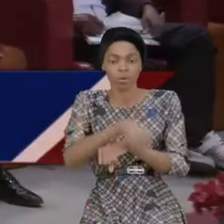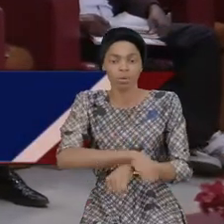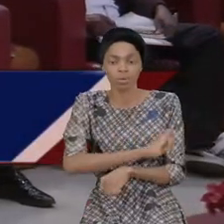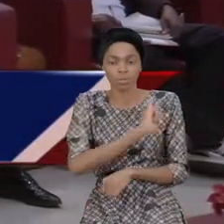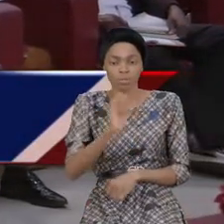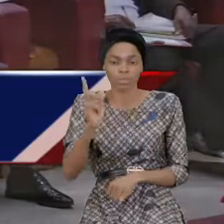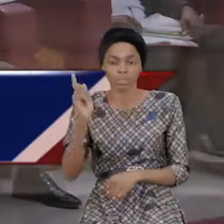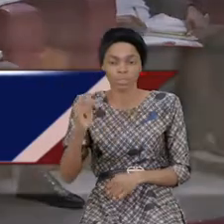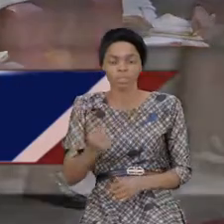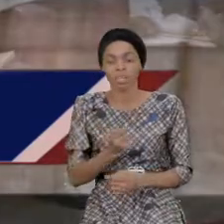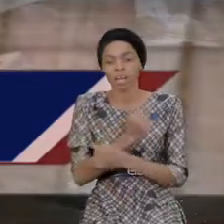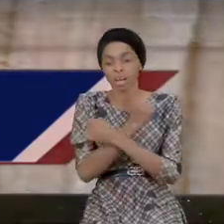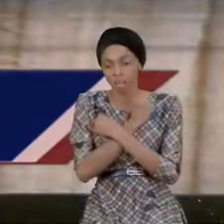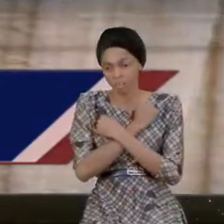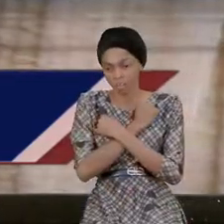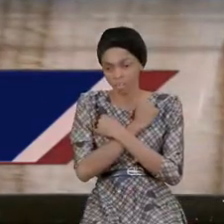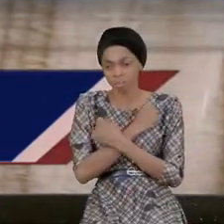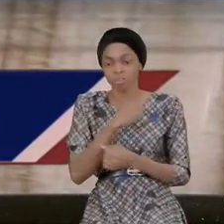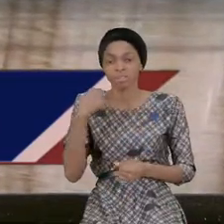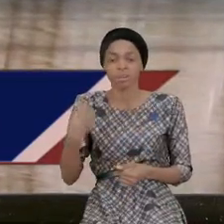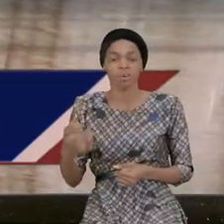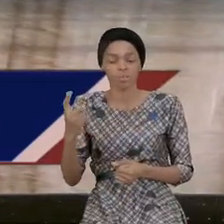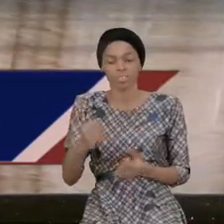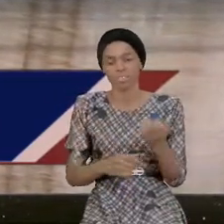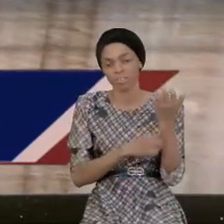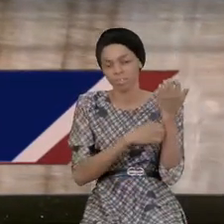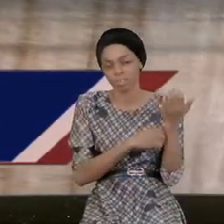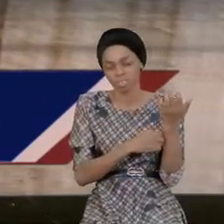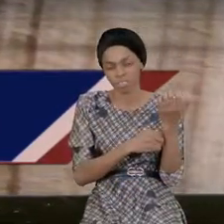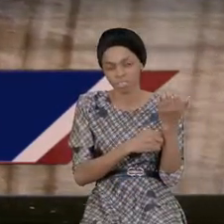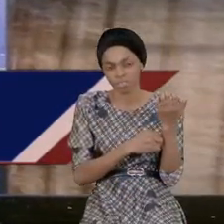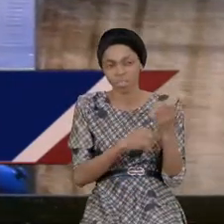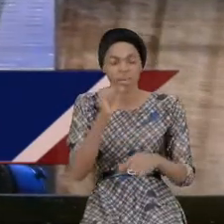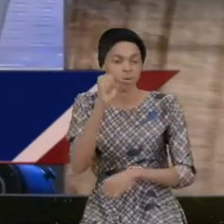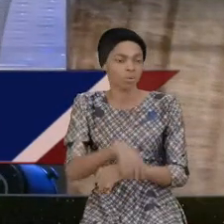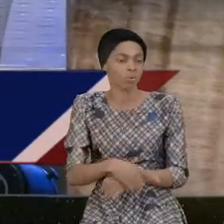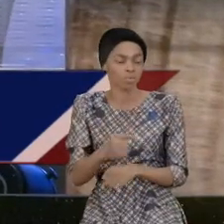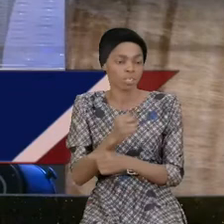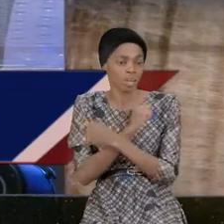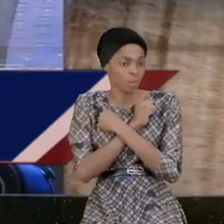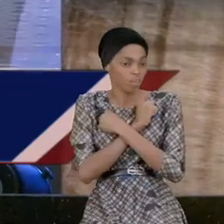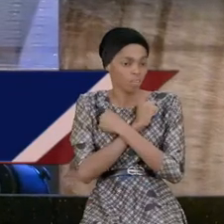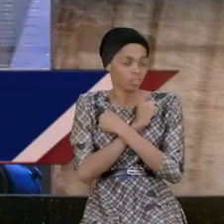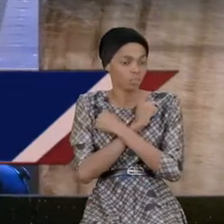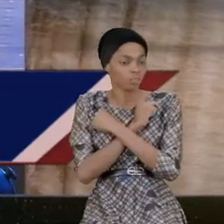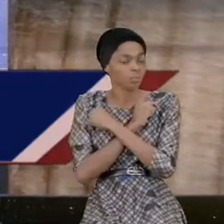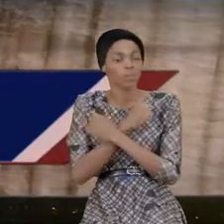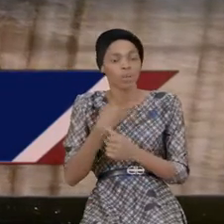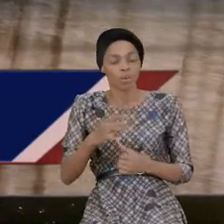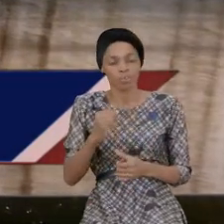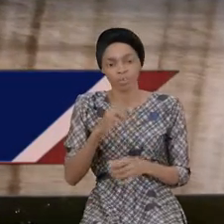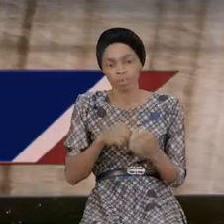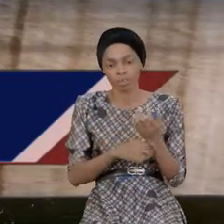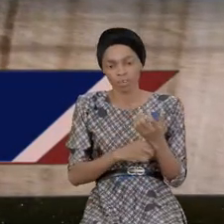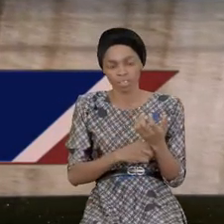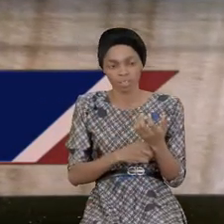the affections of the flesh. Conquering the affections of the flesh. It tells us